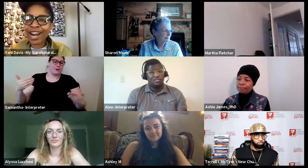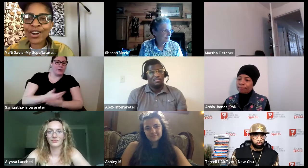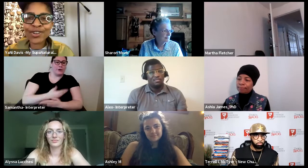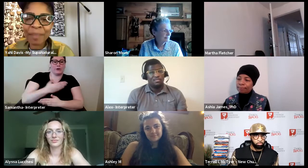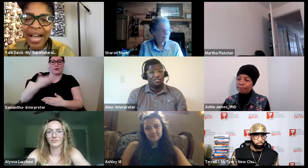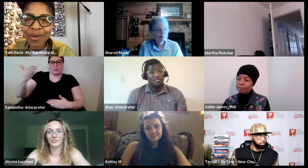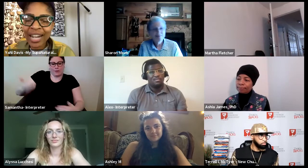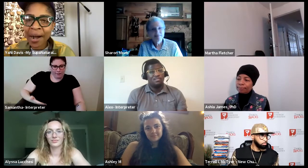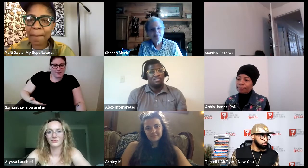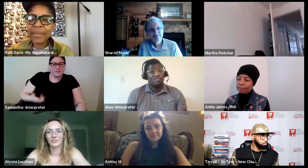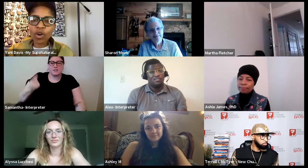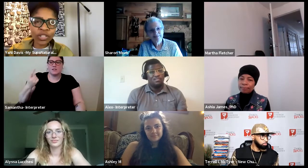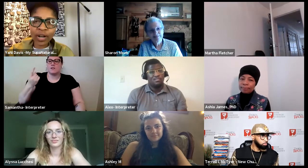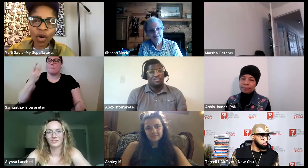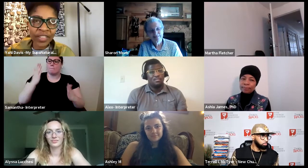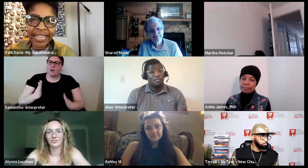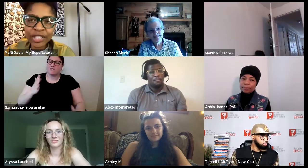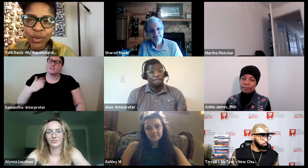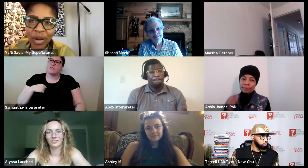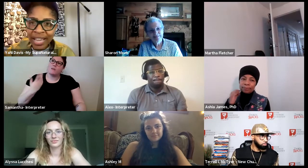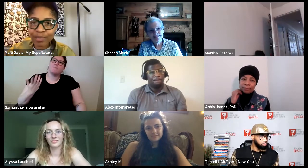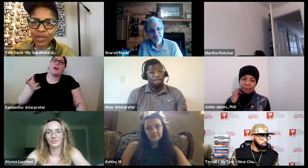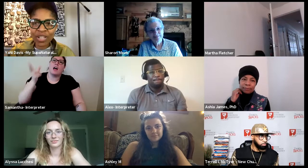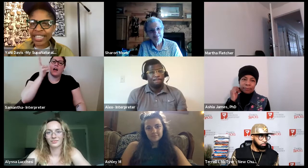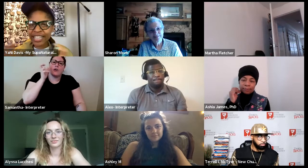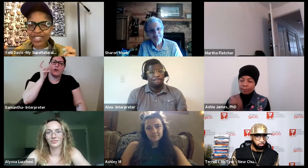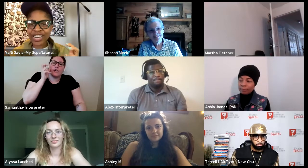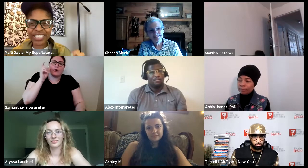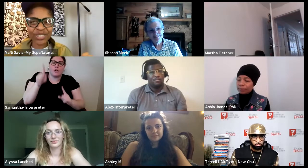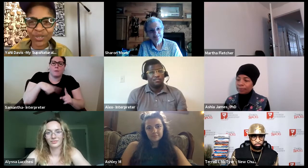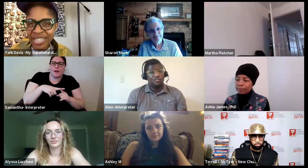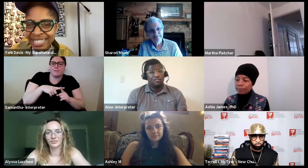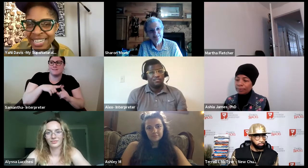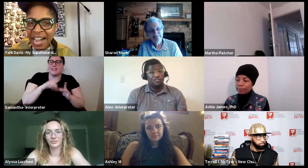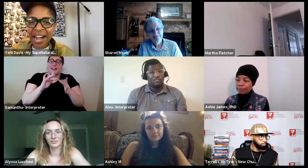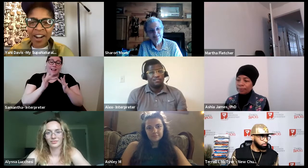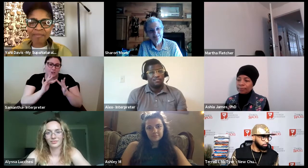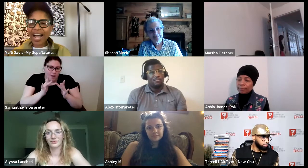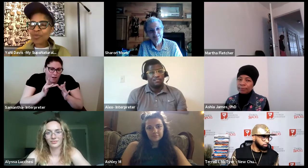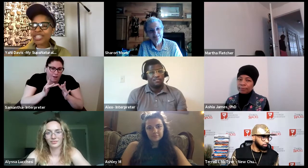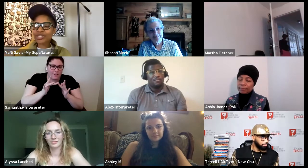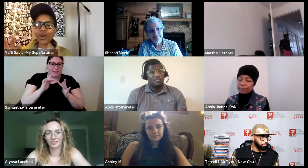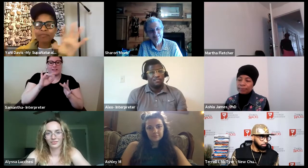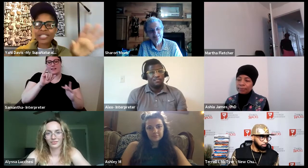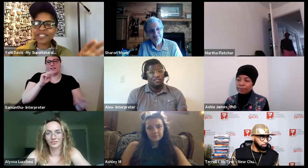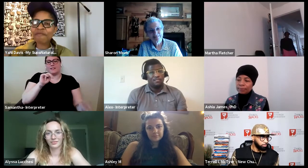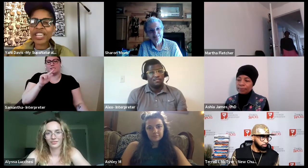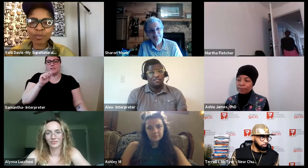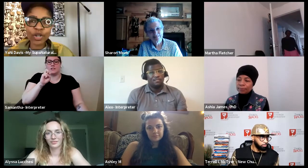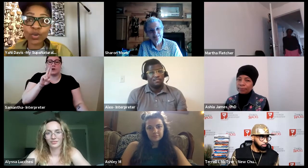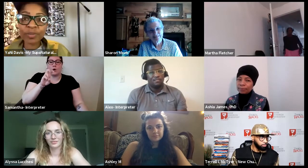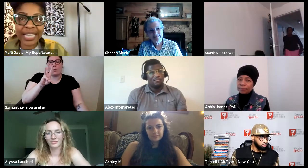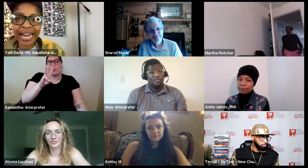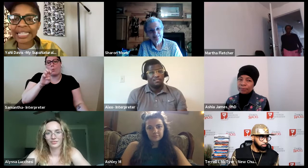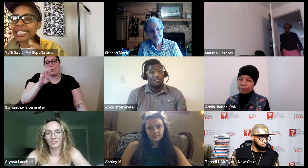someone that I heard about on the interwebs, on the internet streets. I went and dropped in some